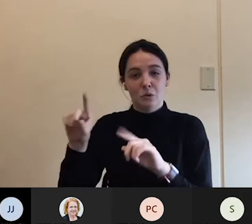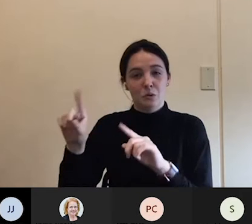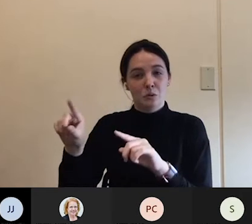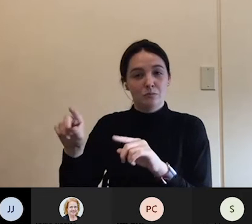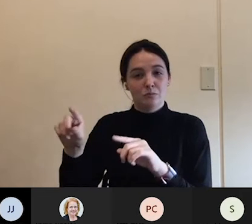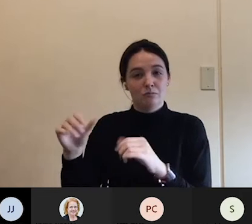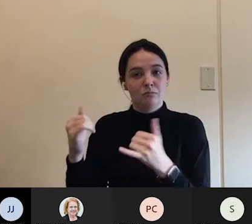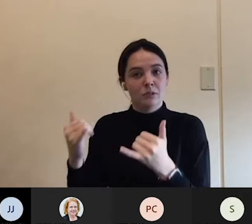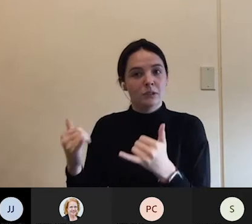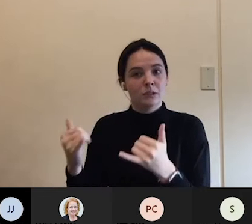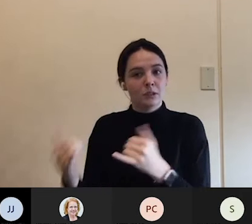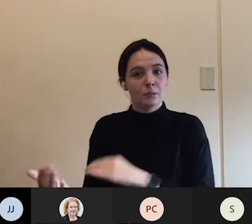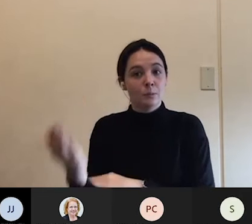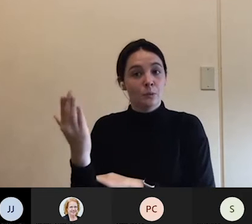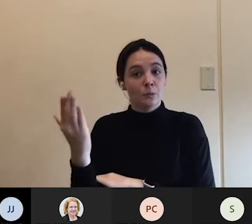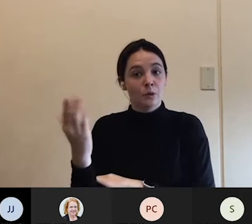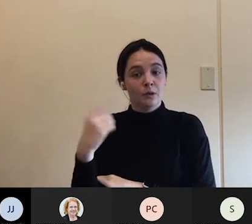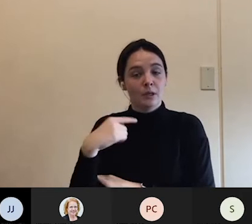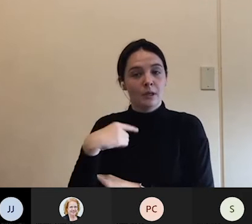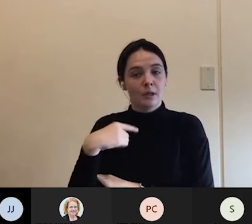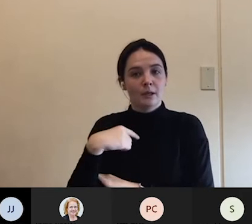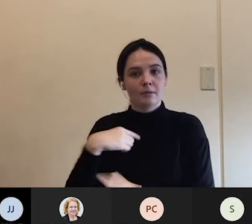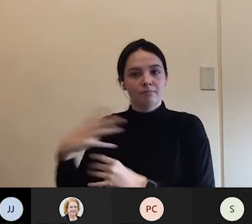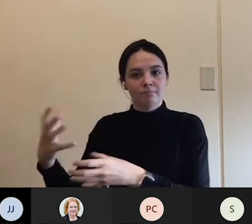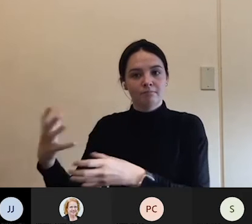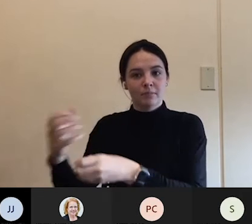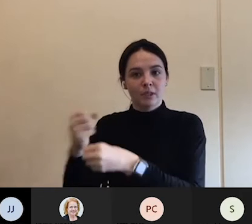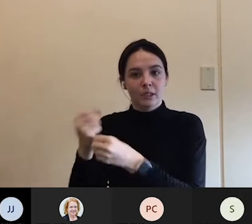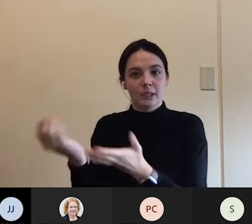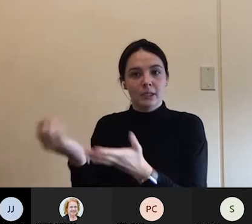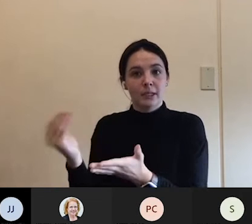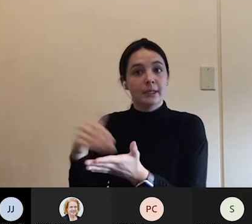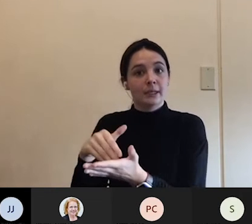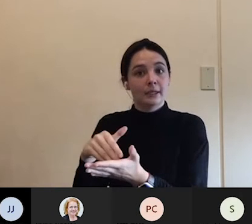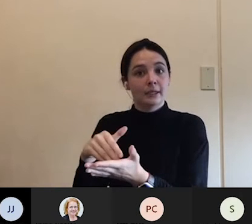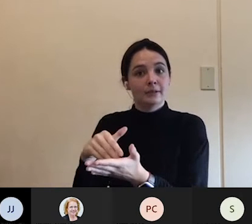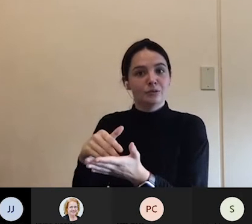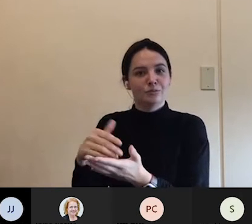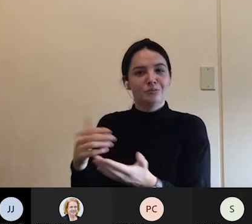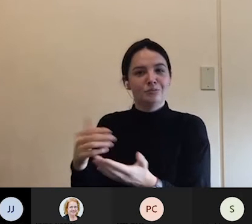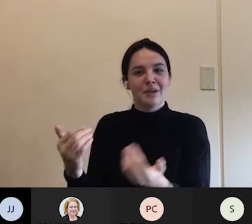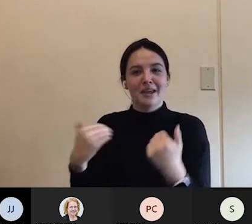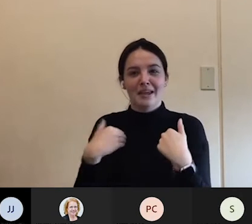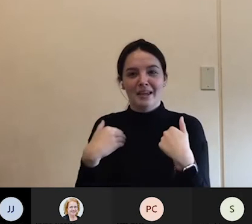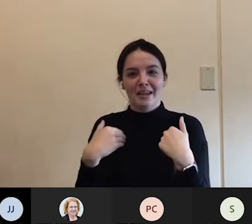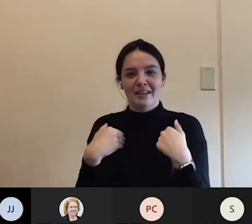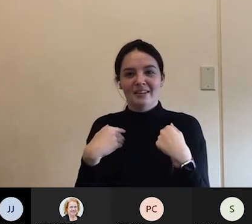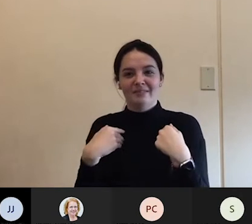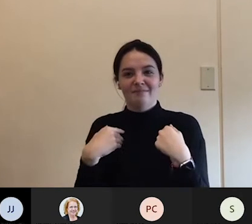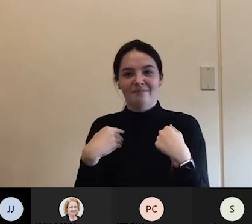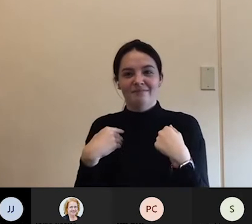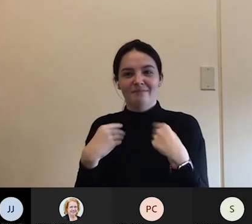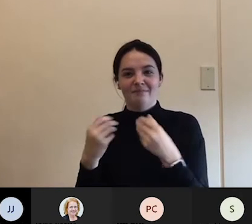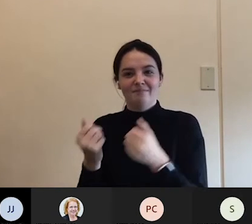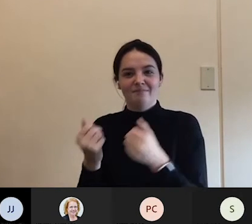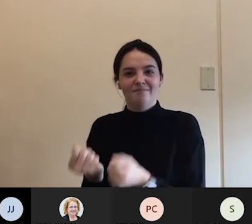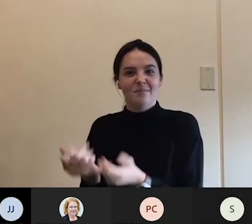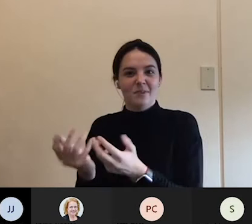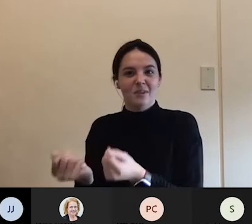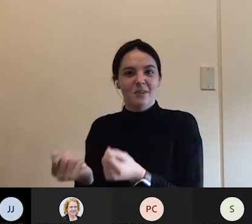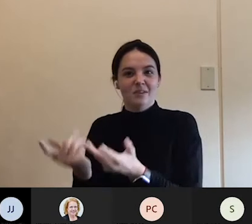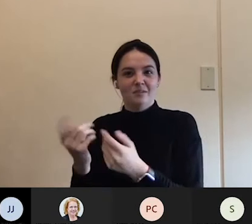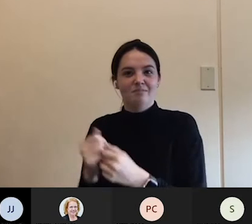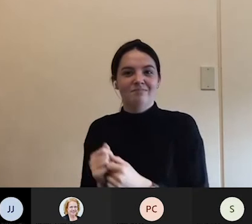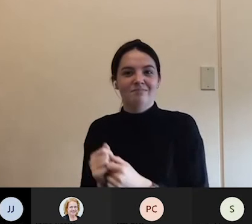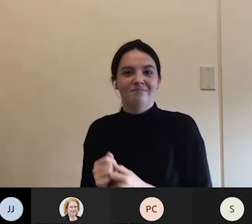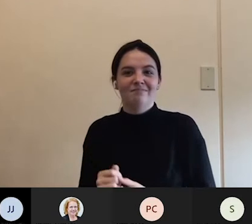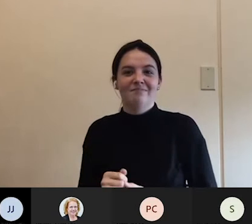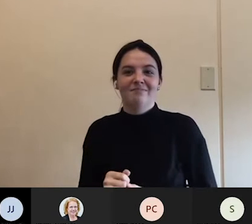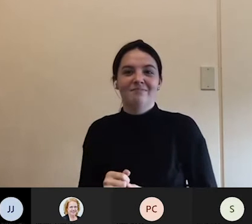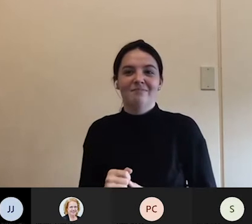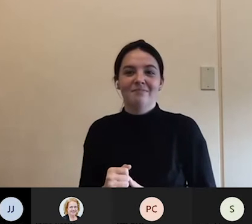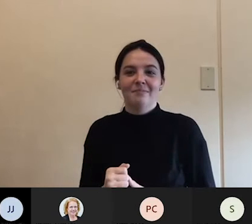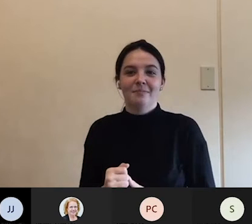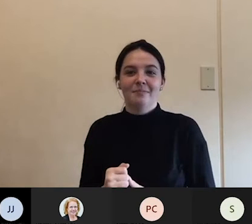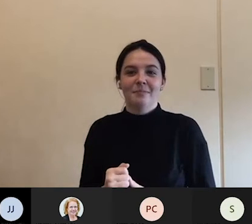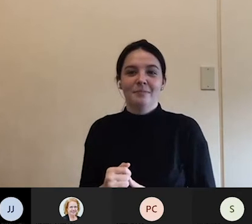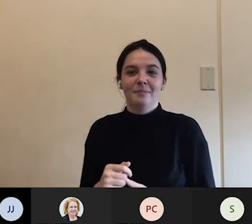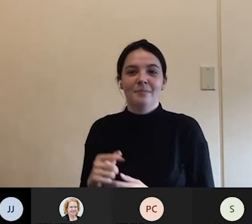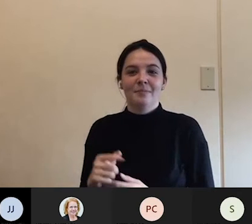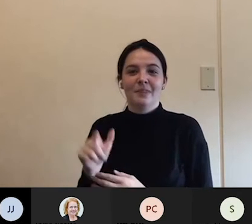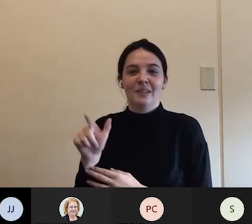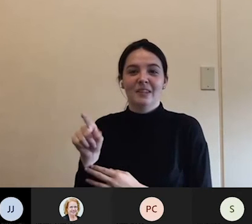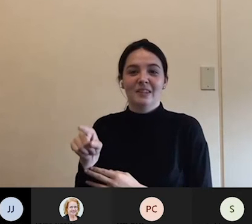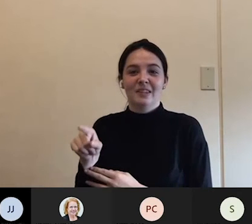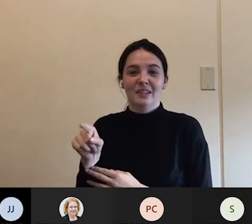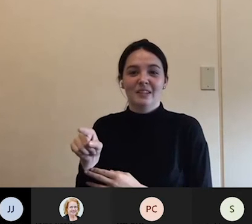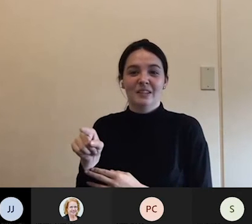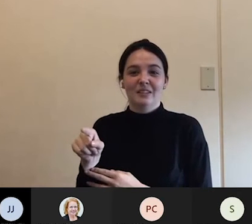again. Now I seem to have multiple sections of PVC pipes, unfortunately. So this is a really nice